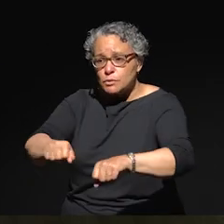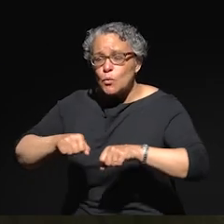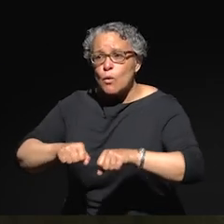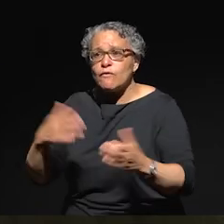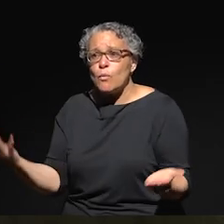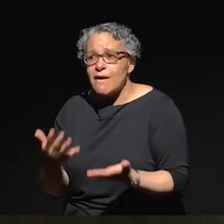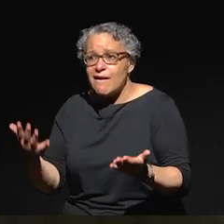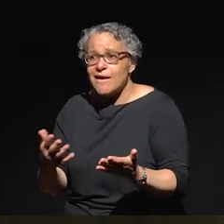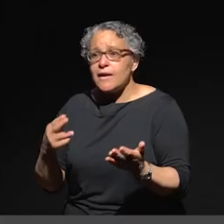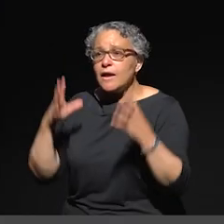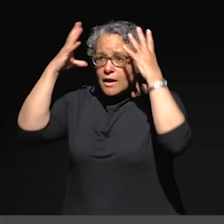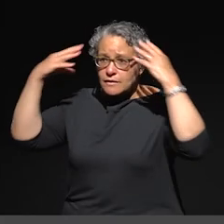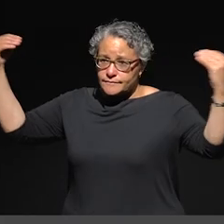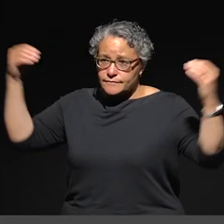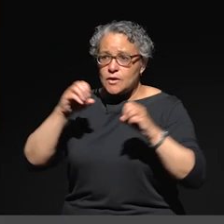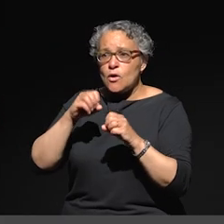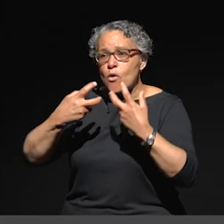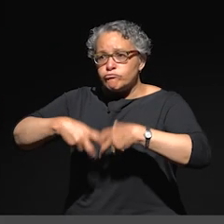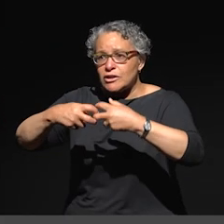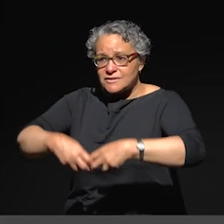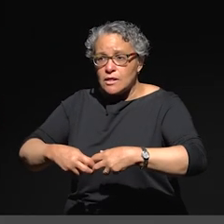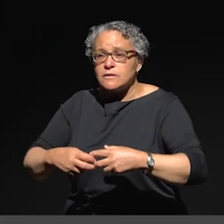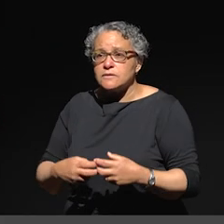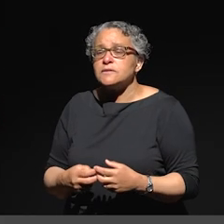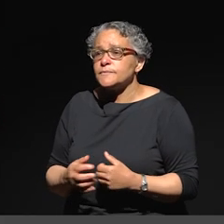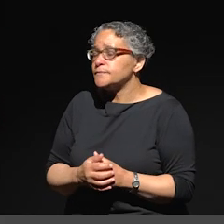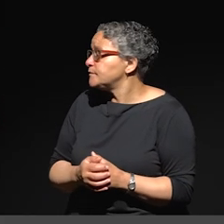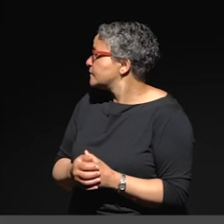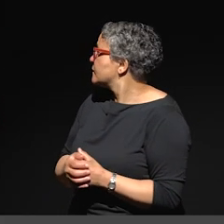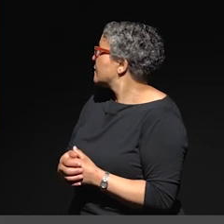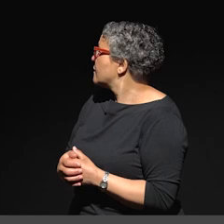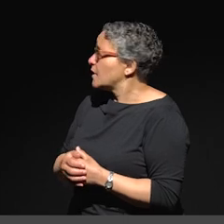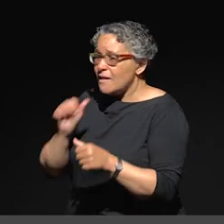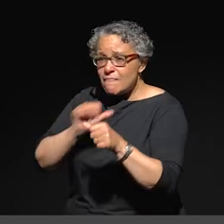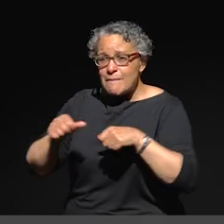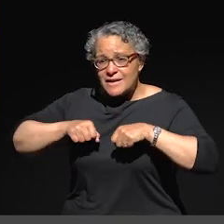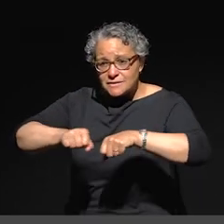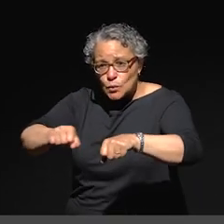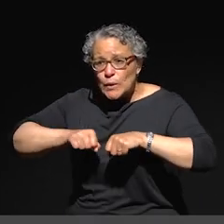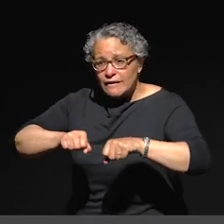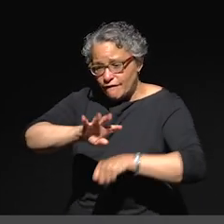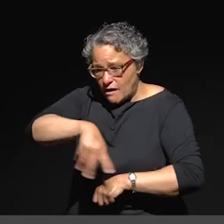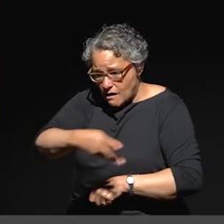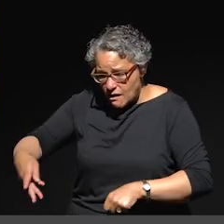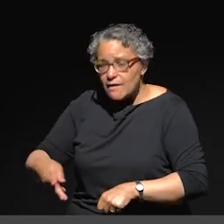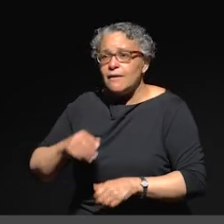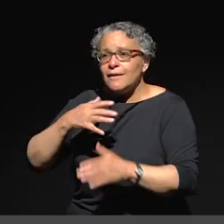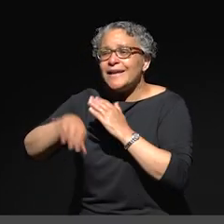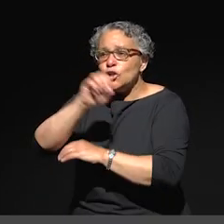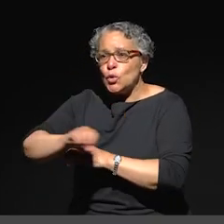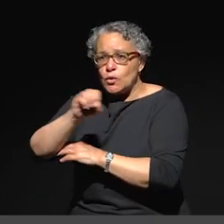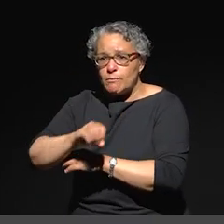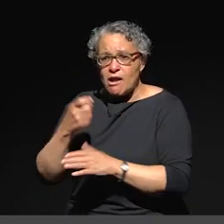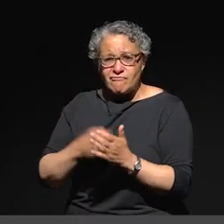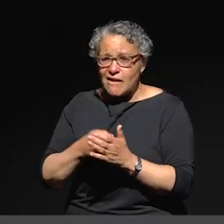in the Netherlands, Brussels, the workshop of Peter van Elst, the best weaver in Europe. So Raphael was very concerned. I mean, he